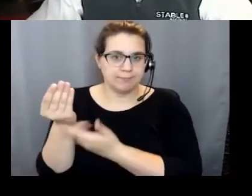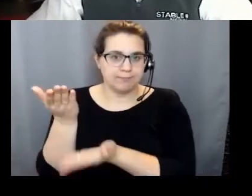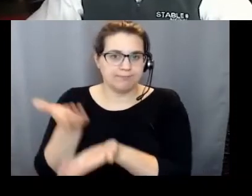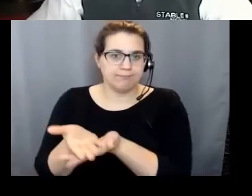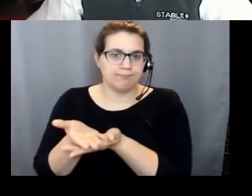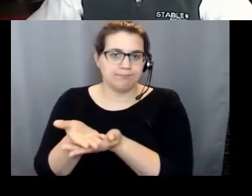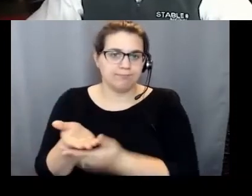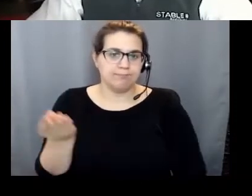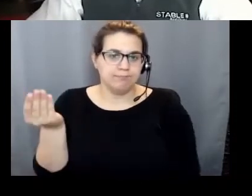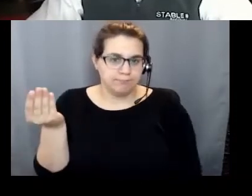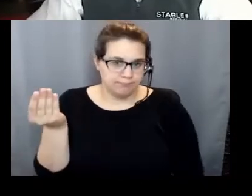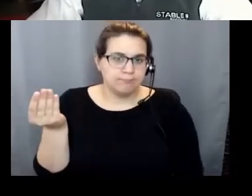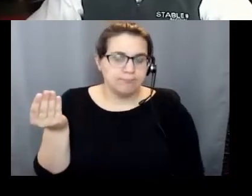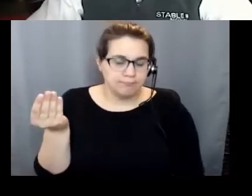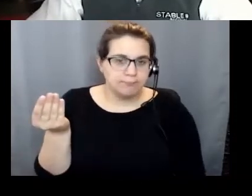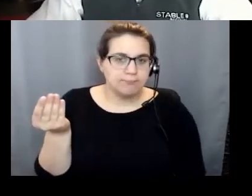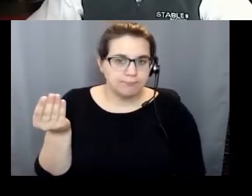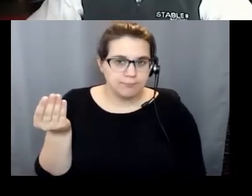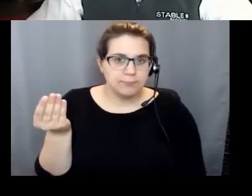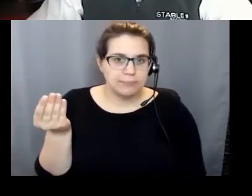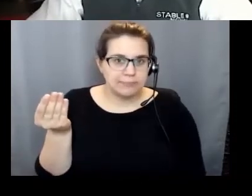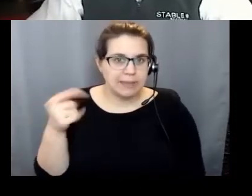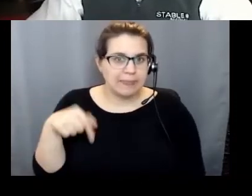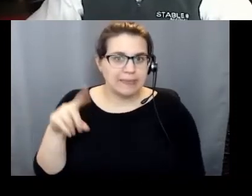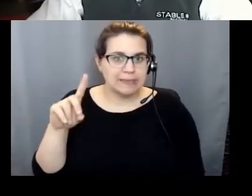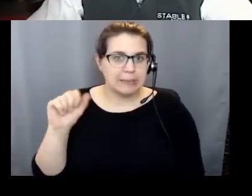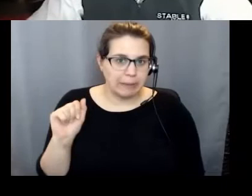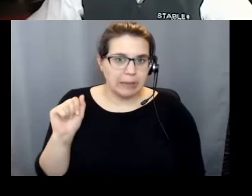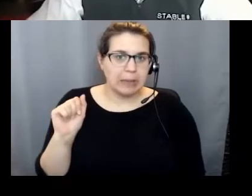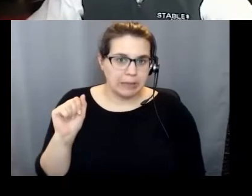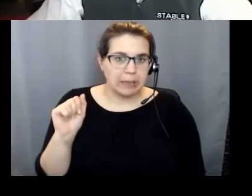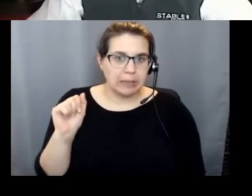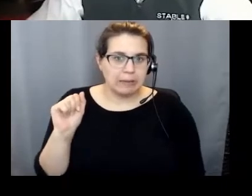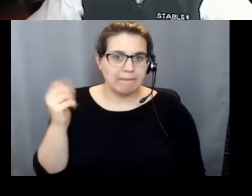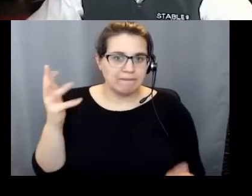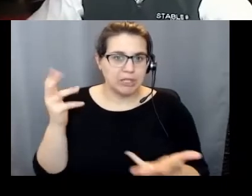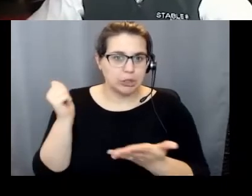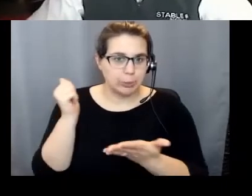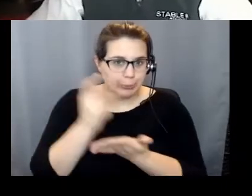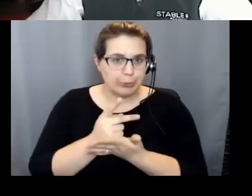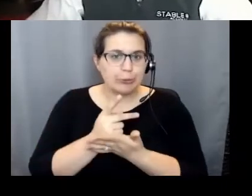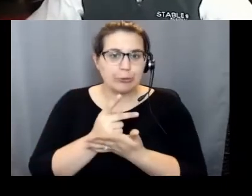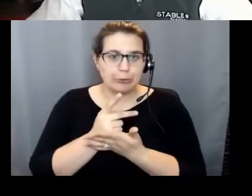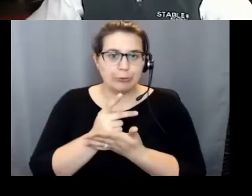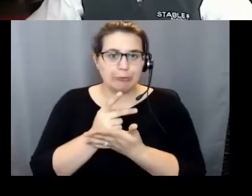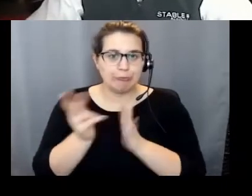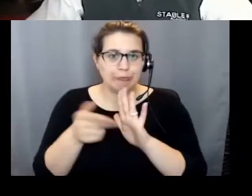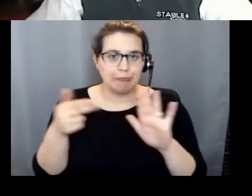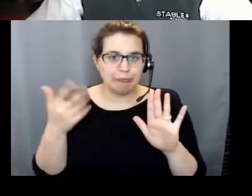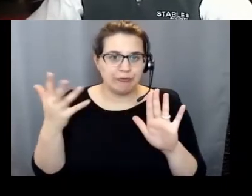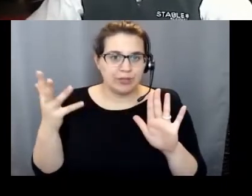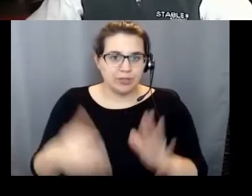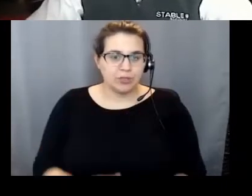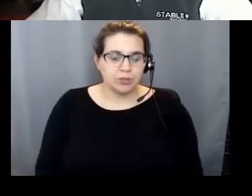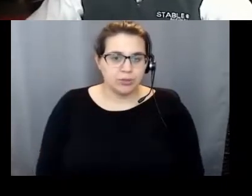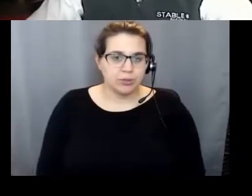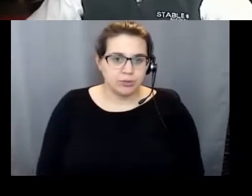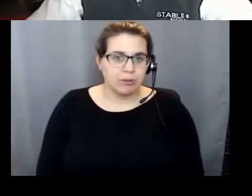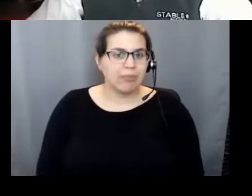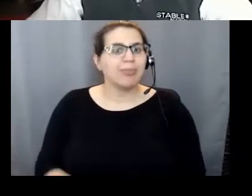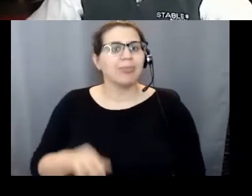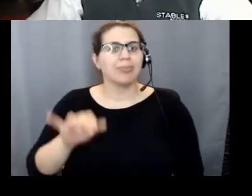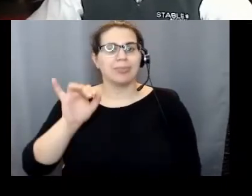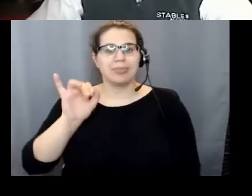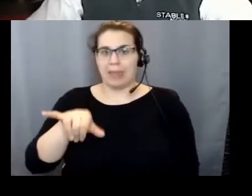that this disability was approved and was diagnosed by this doctor. That is something that we